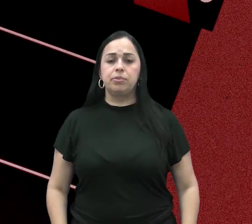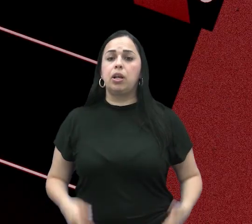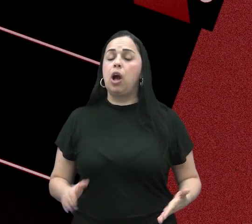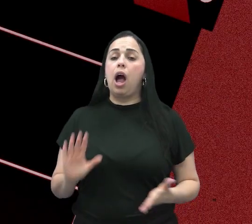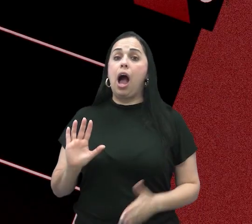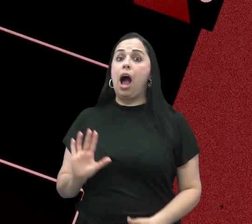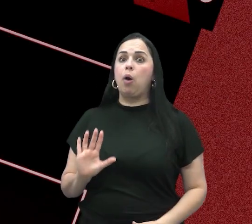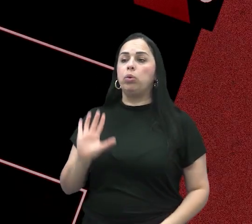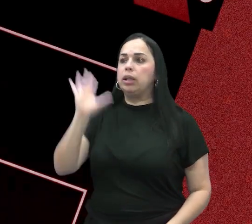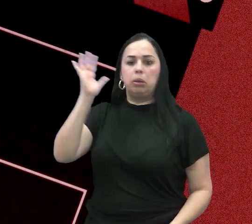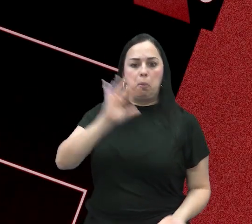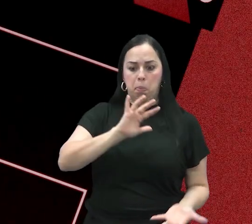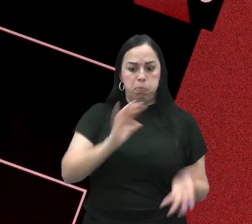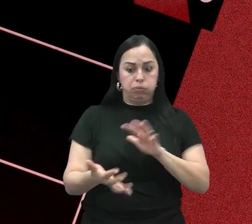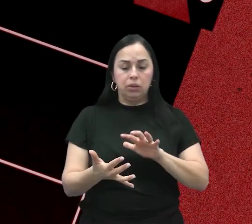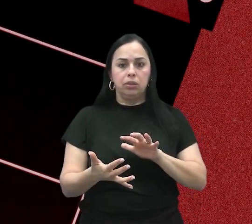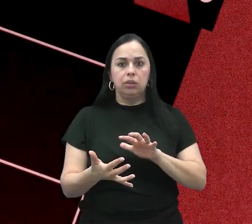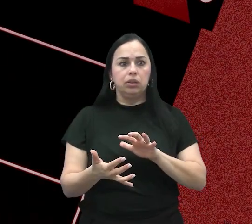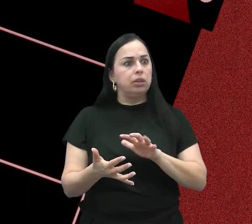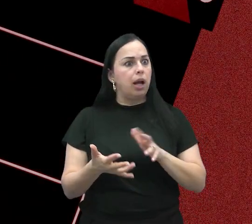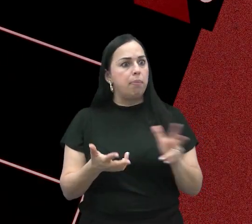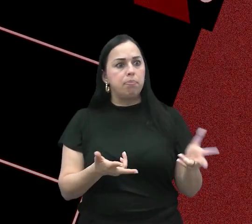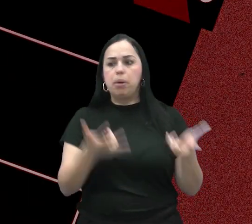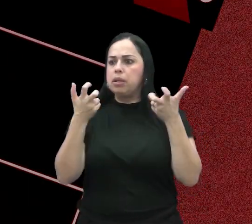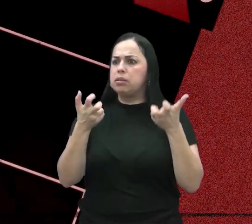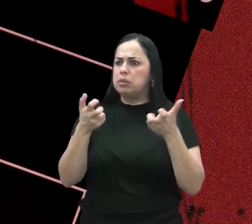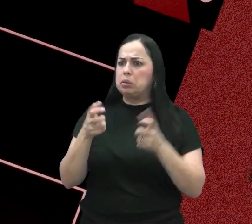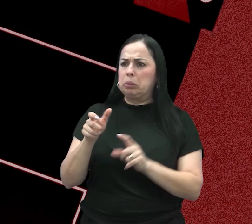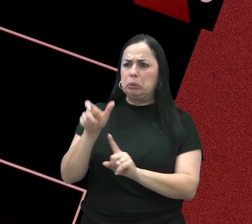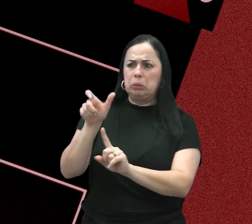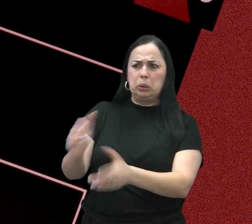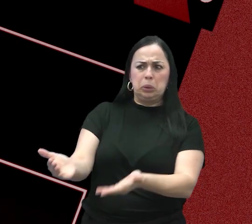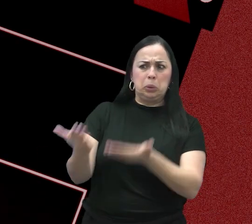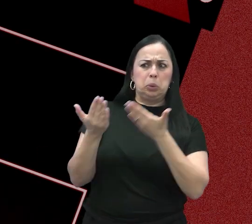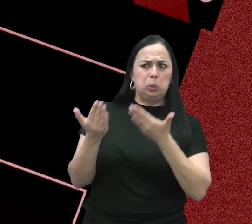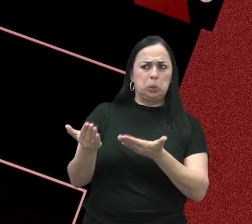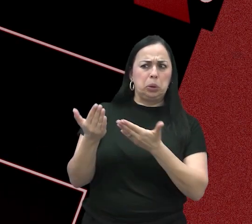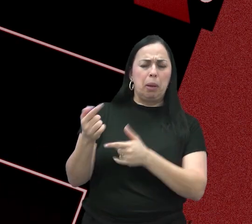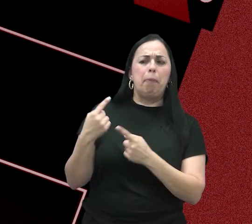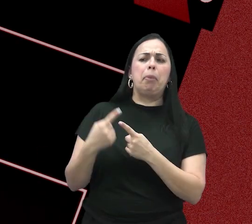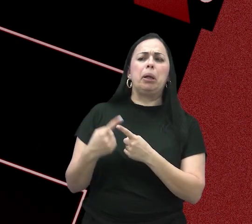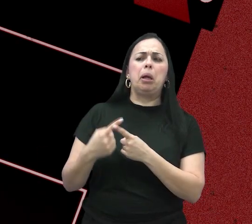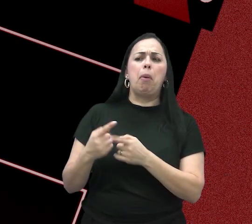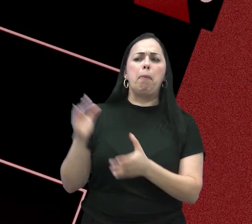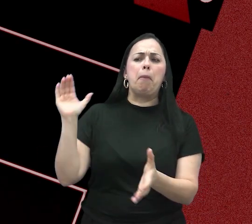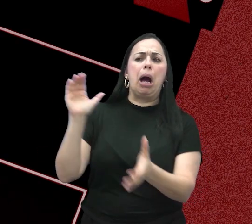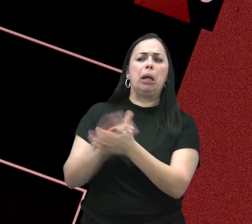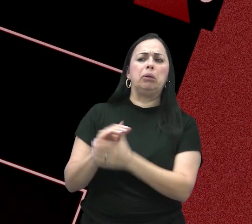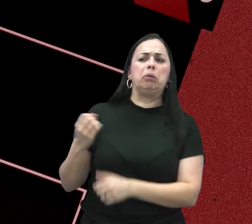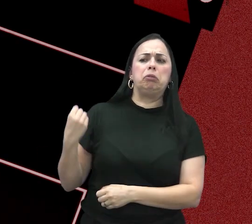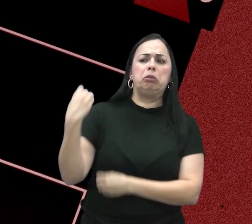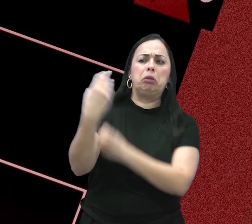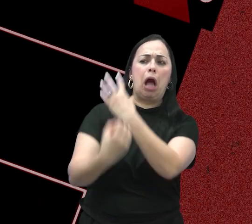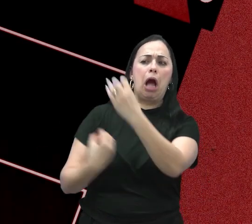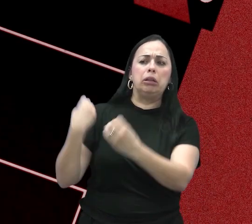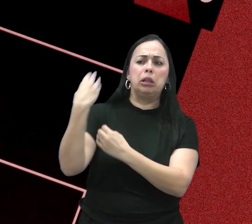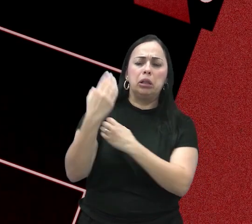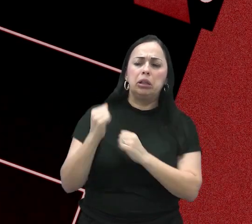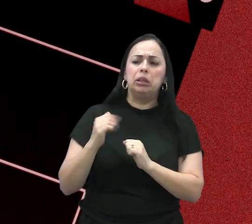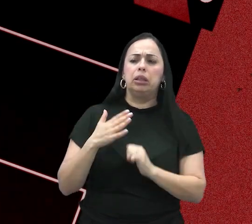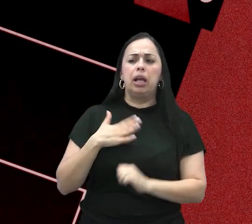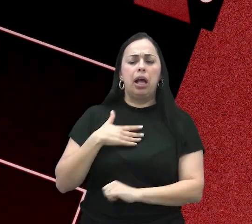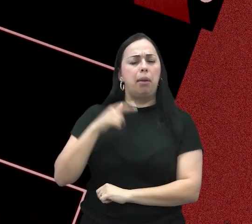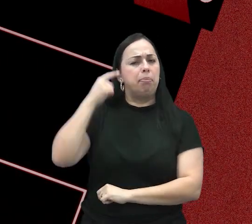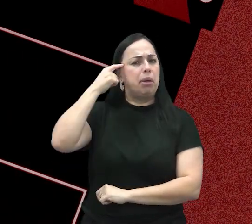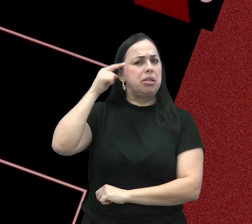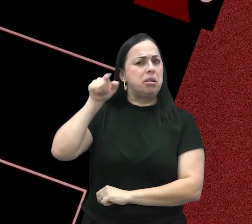Tudo começa a mudar quando a Nancy começa a desconfiar das viagens do marido. A princípio, ela acha